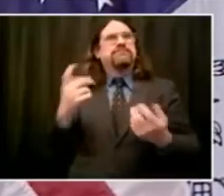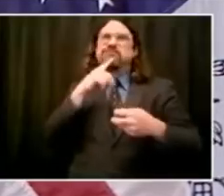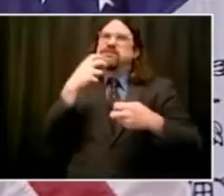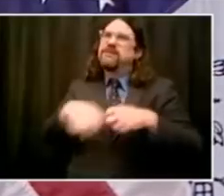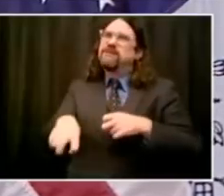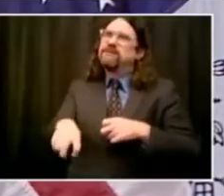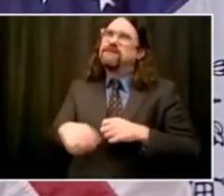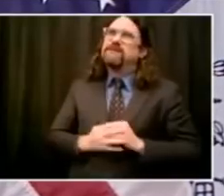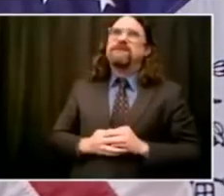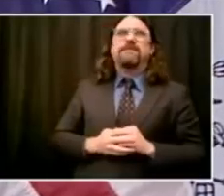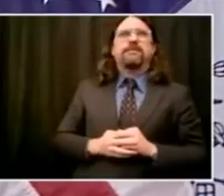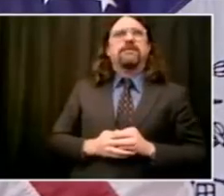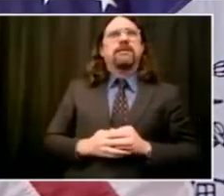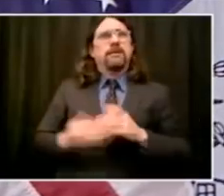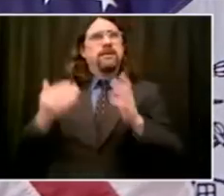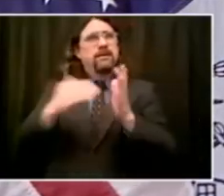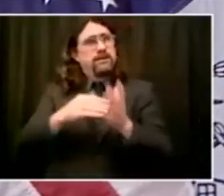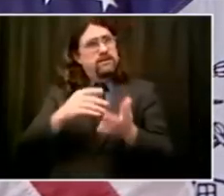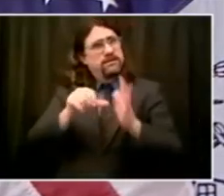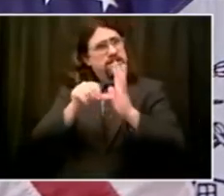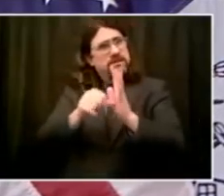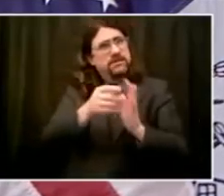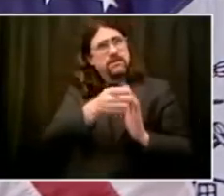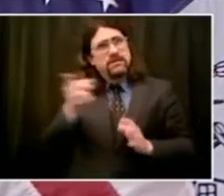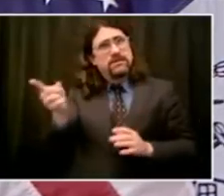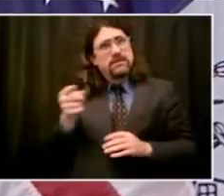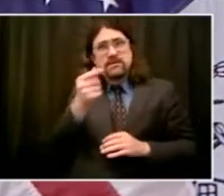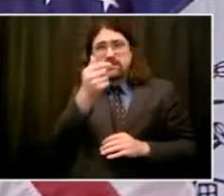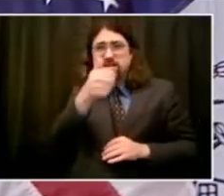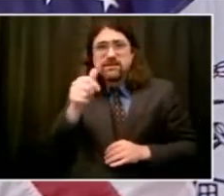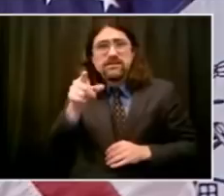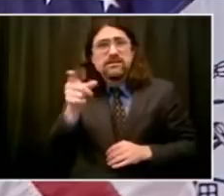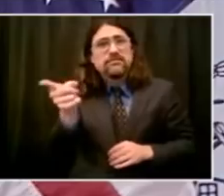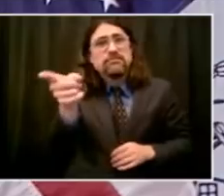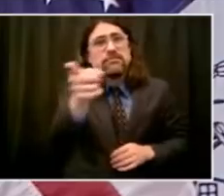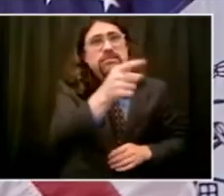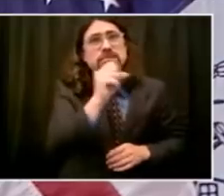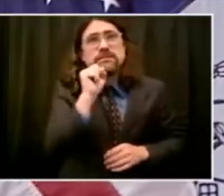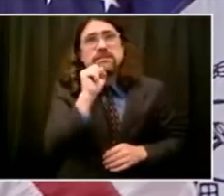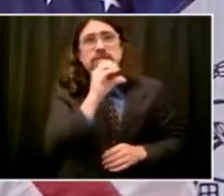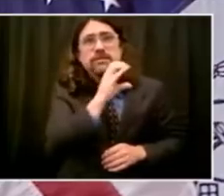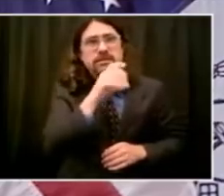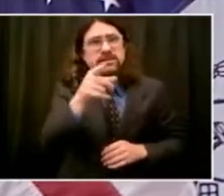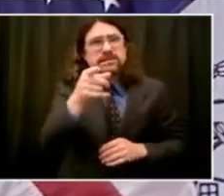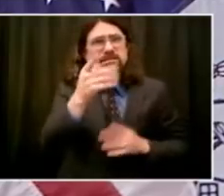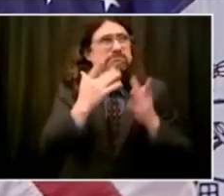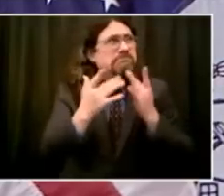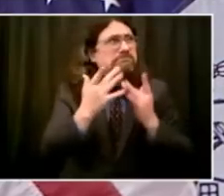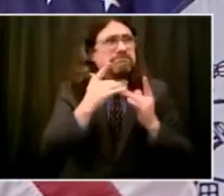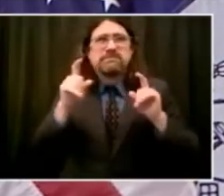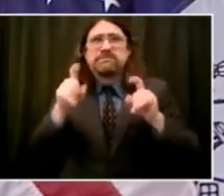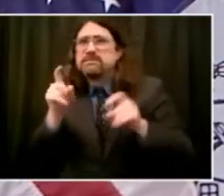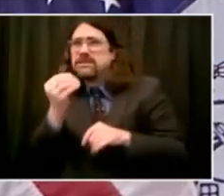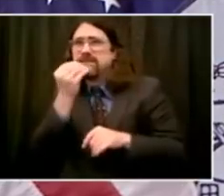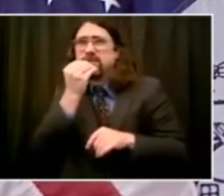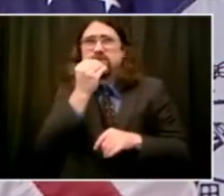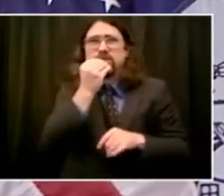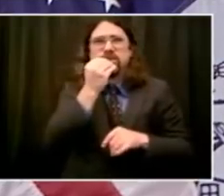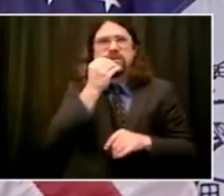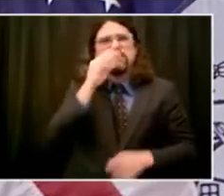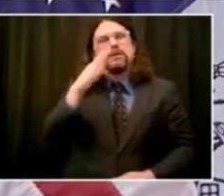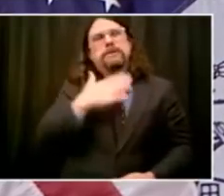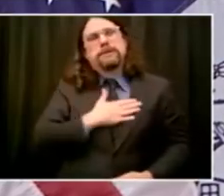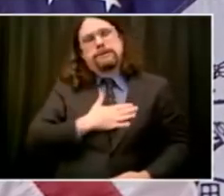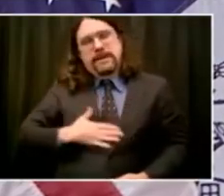free. But I want that human touch too, where people remember, even just a quick phone call, even